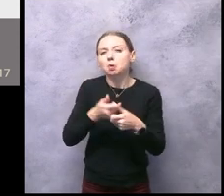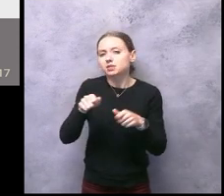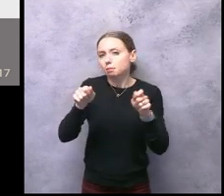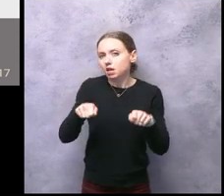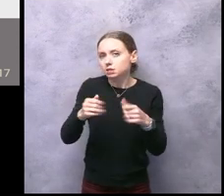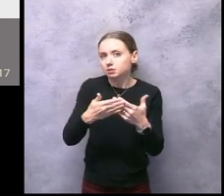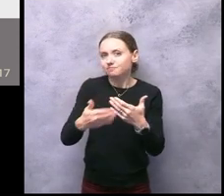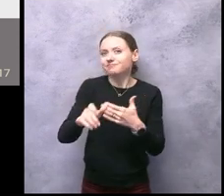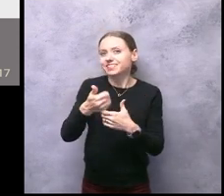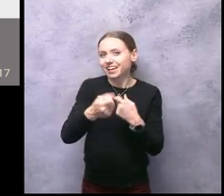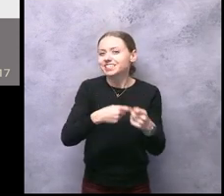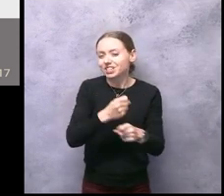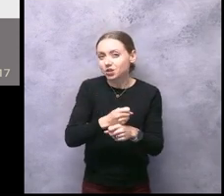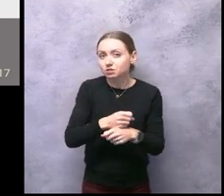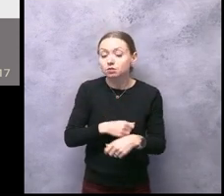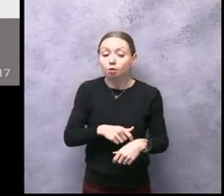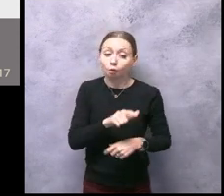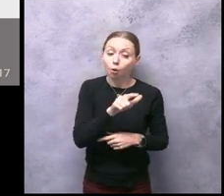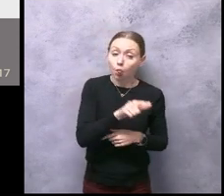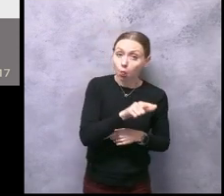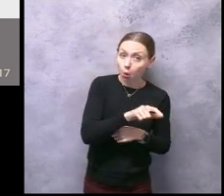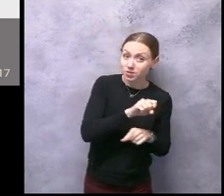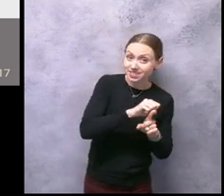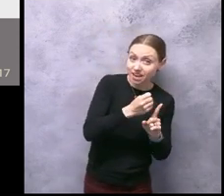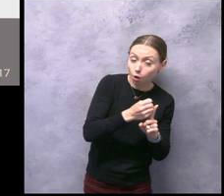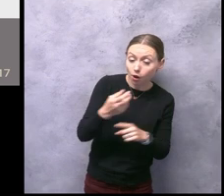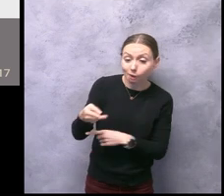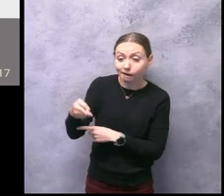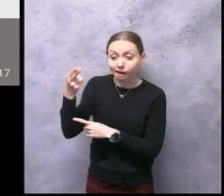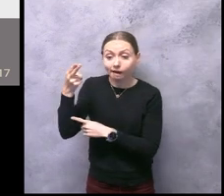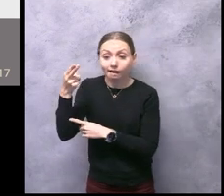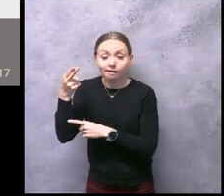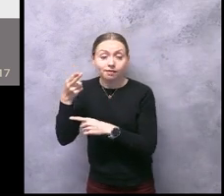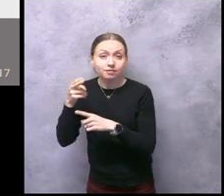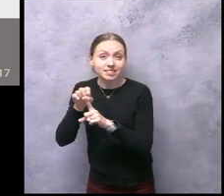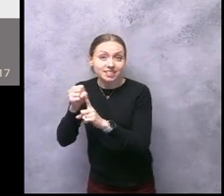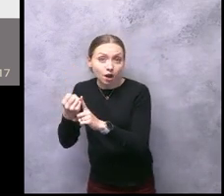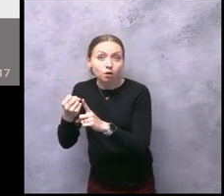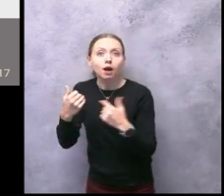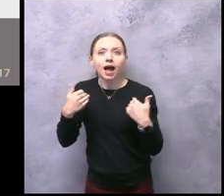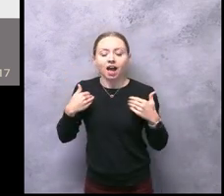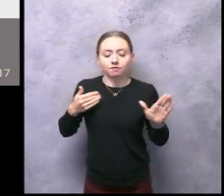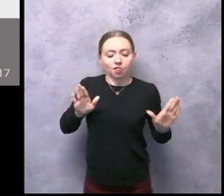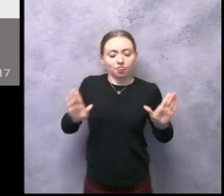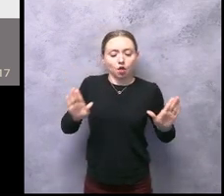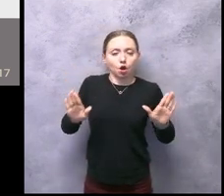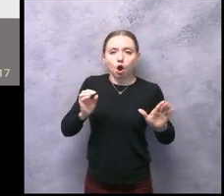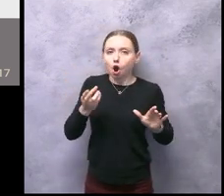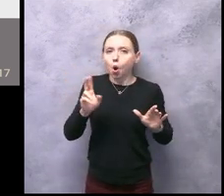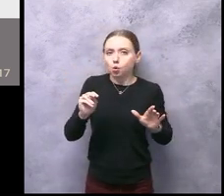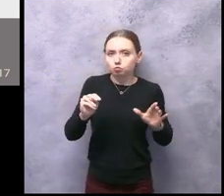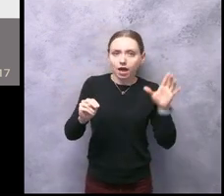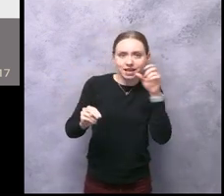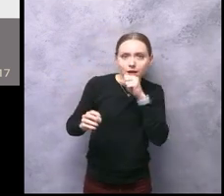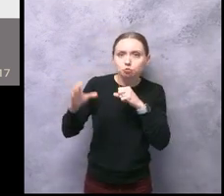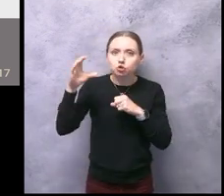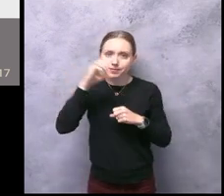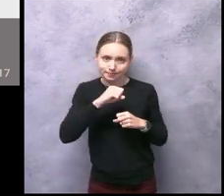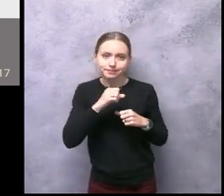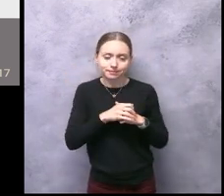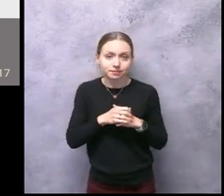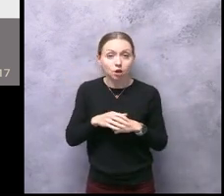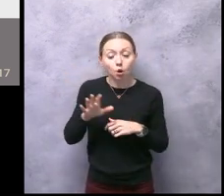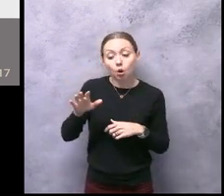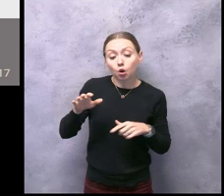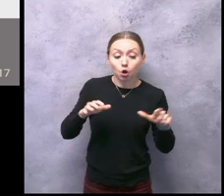then the low and the high growth scenarios have their own sets of assumptions if these factors were to change. And so those low and